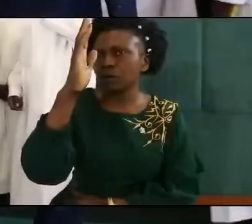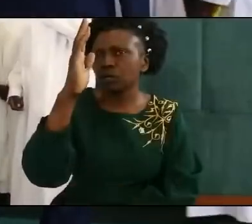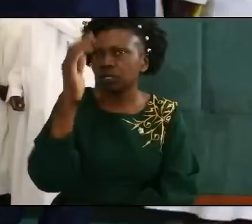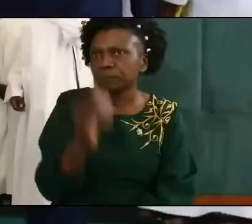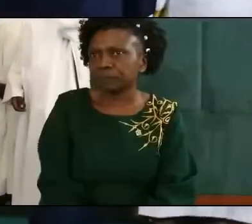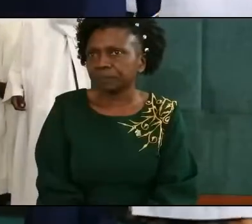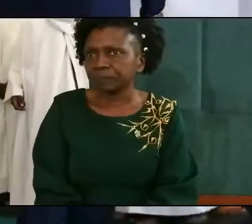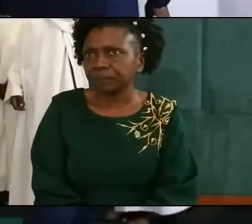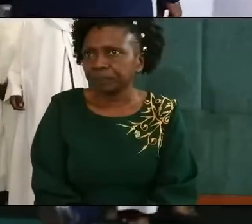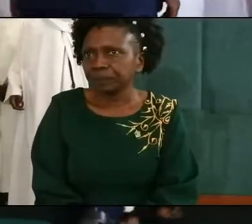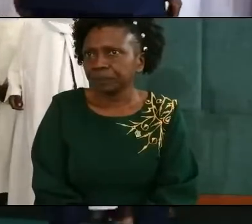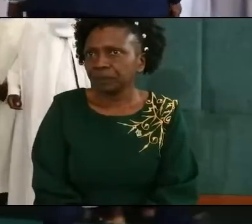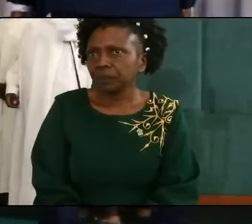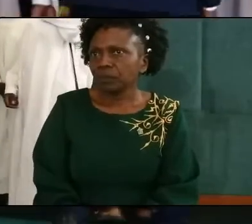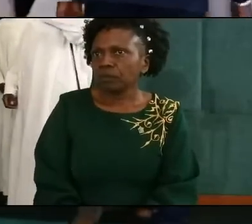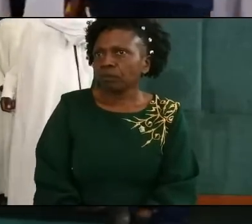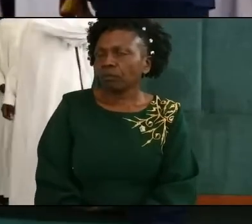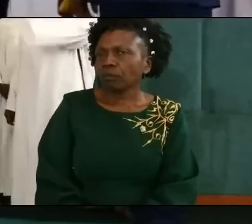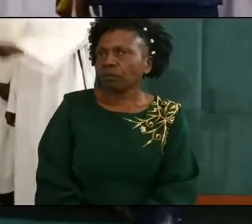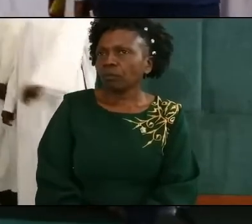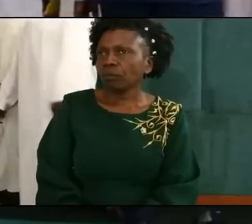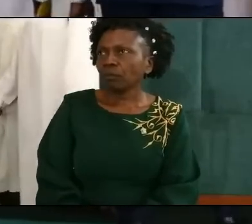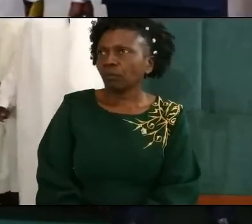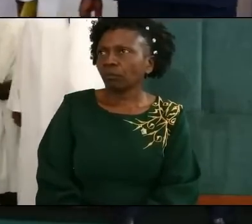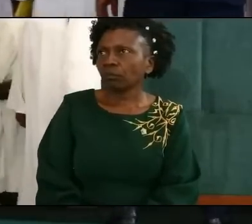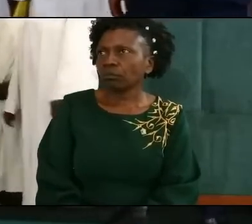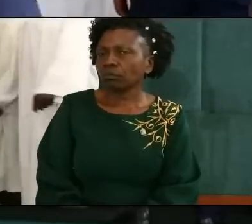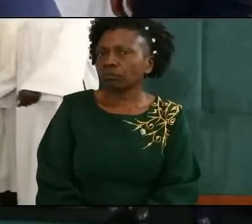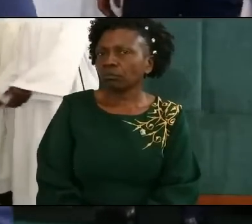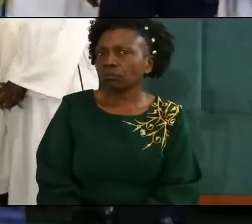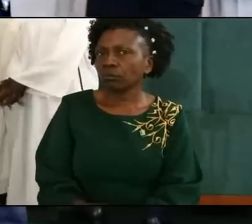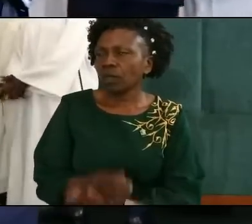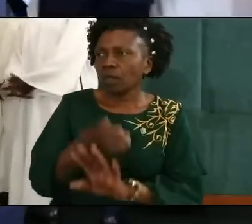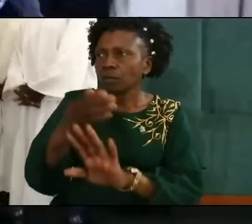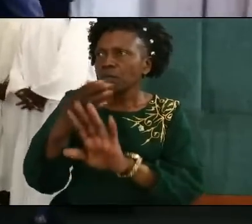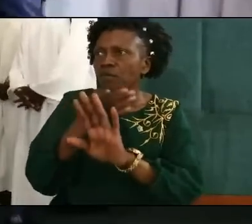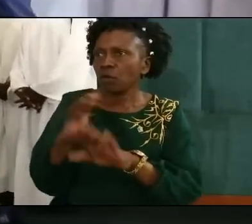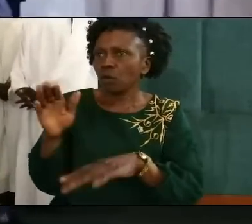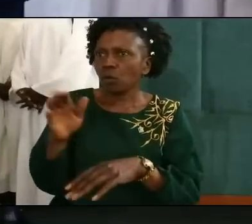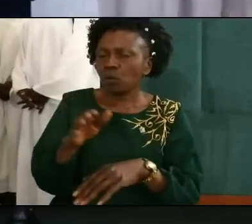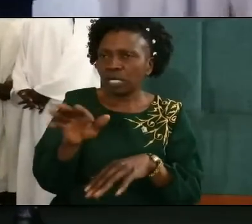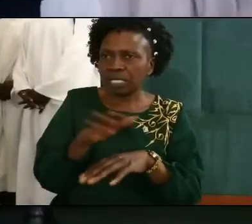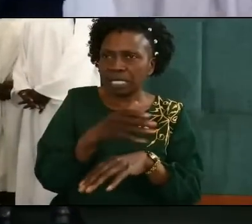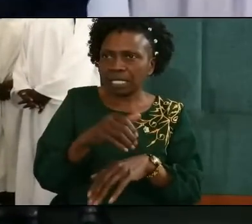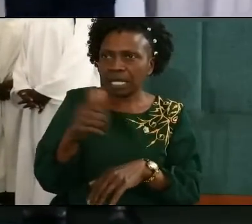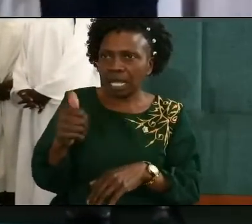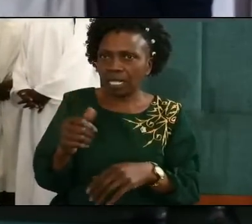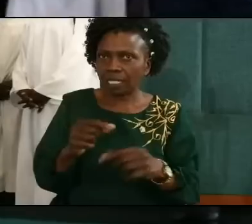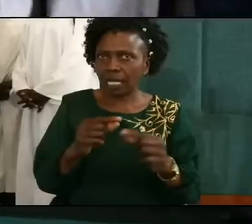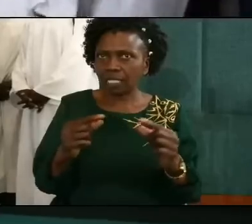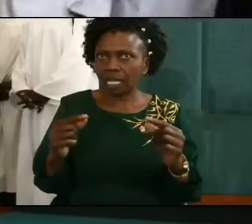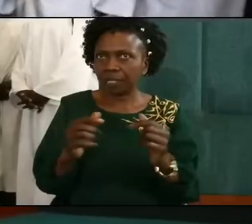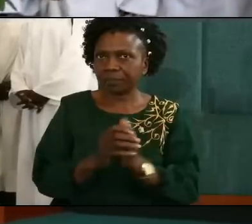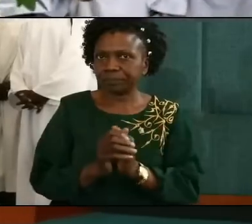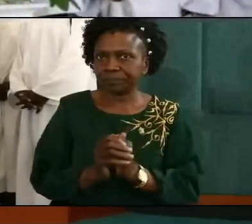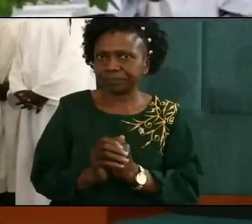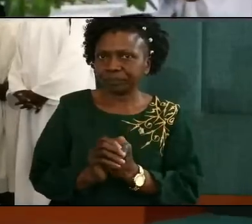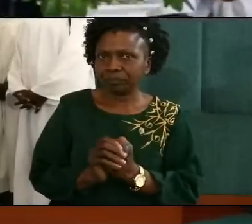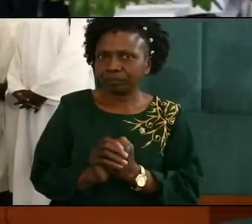God. Thank you. Before we next take the next stanza.